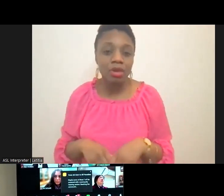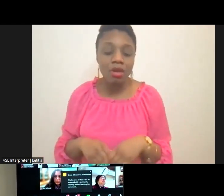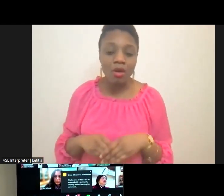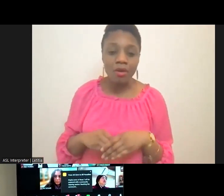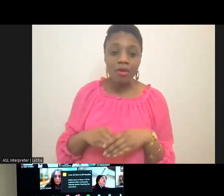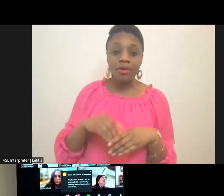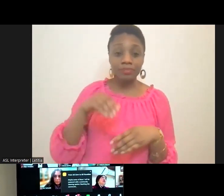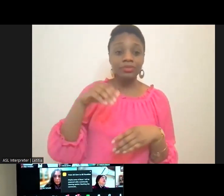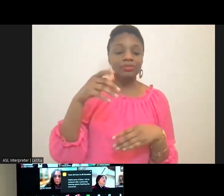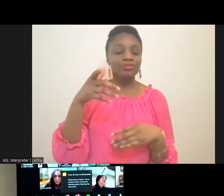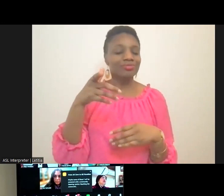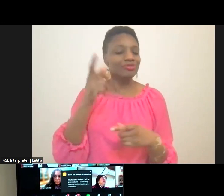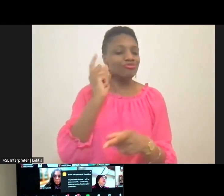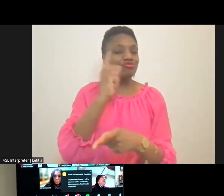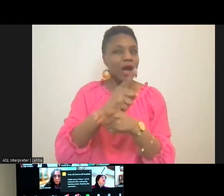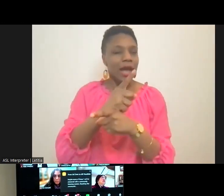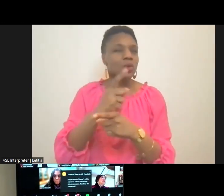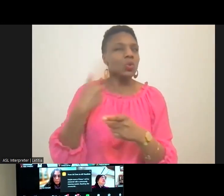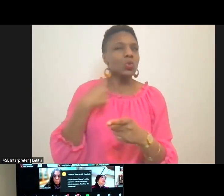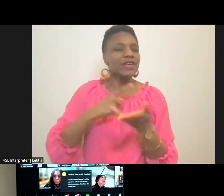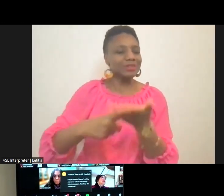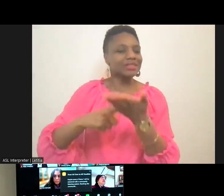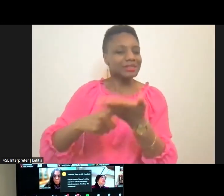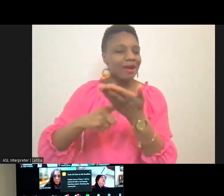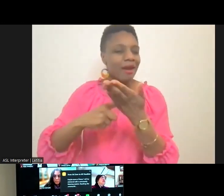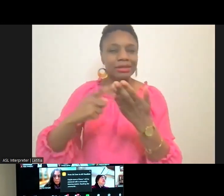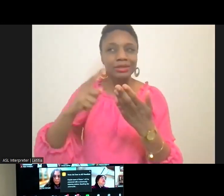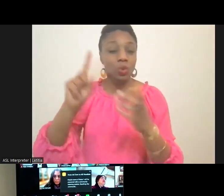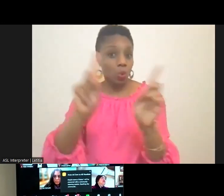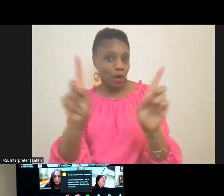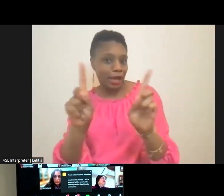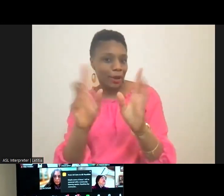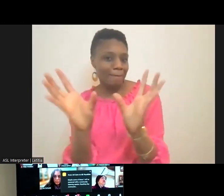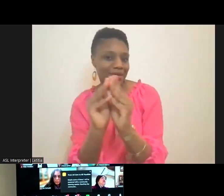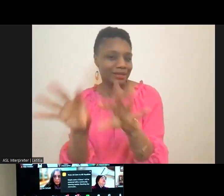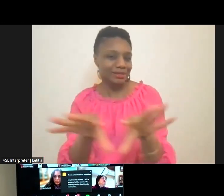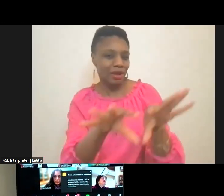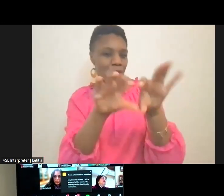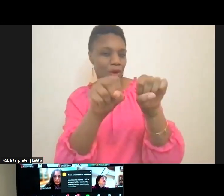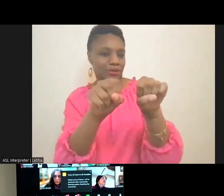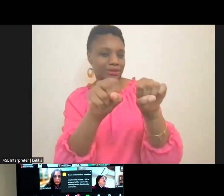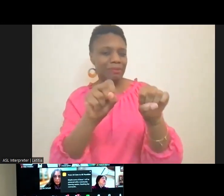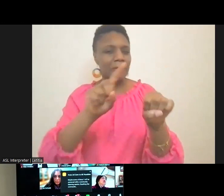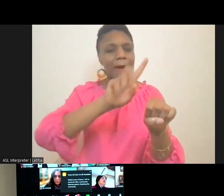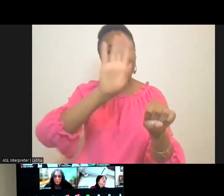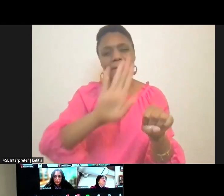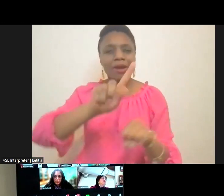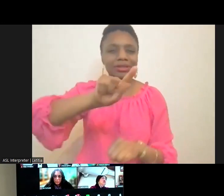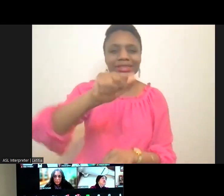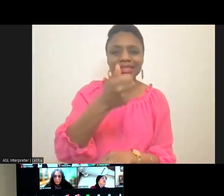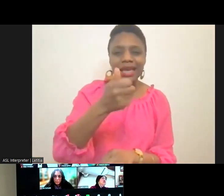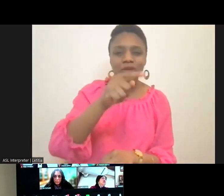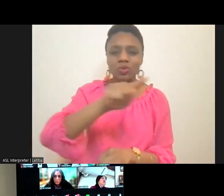the communities that people wanted to go to. I don't remember them right now, but there are about 10 or 12. And so that makes it like 2